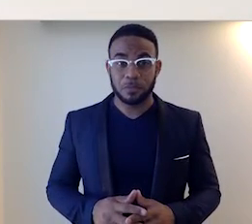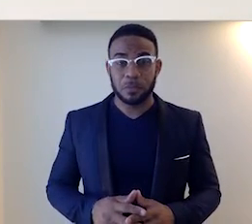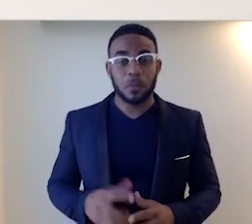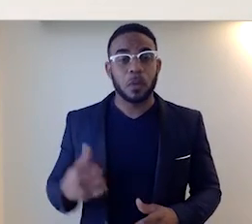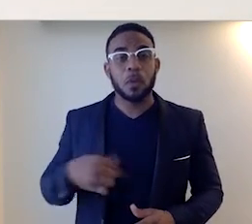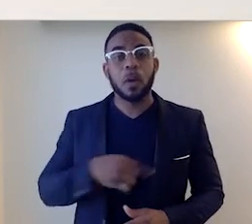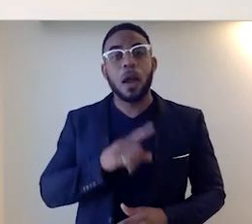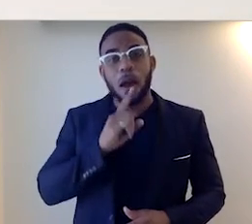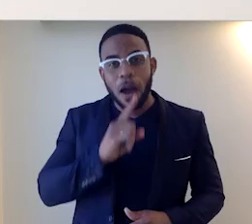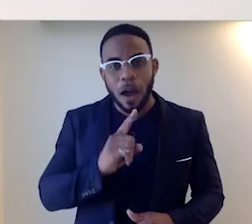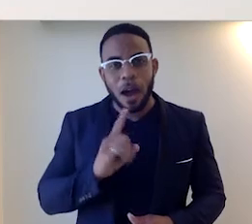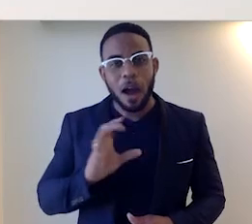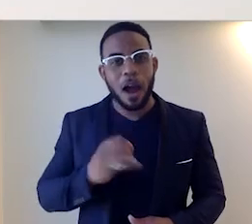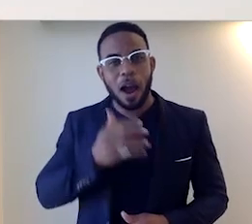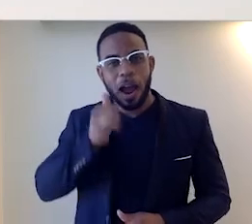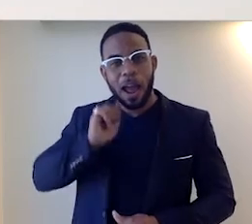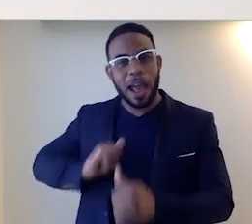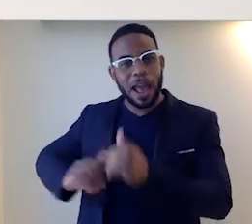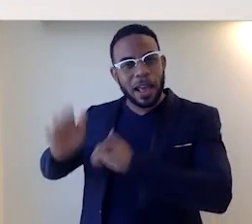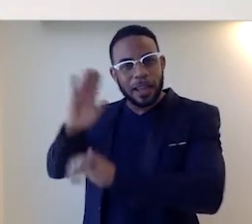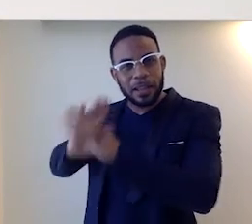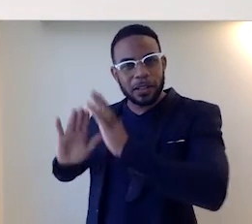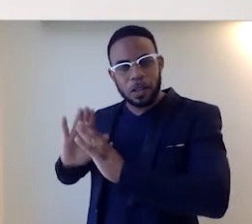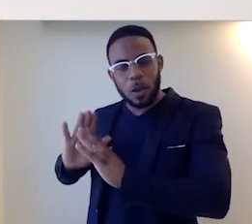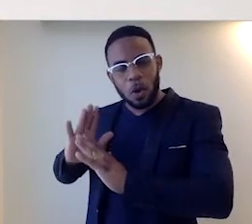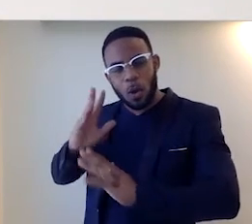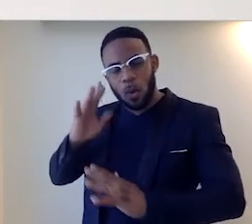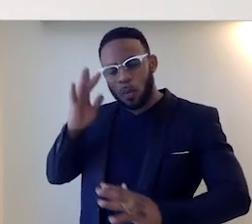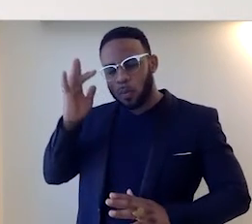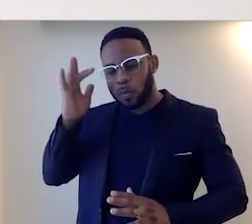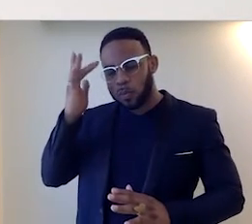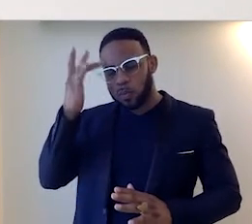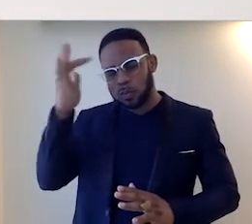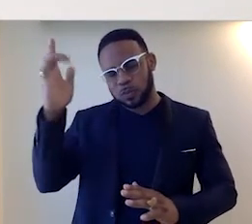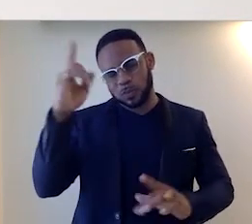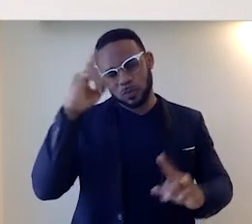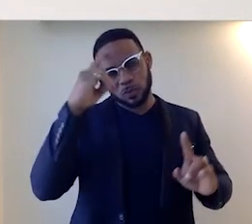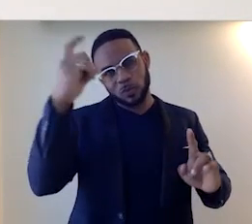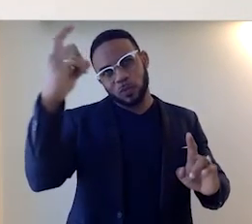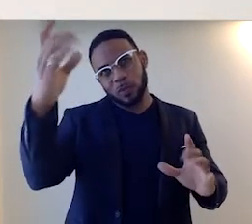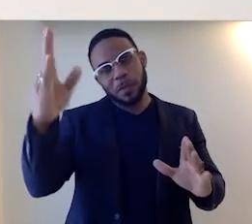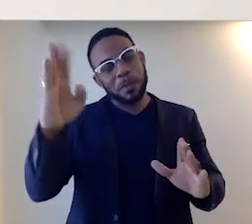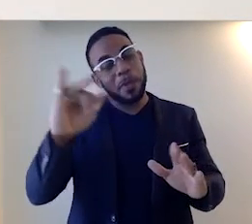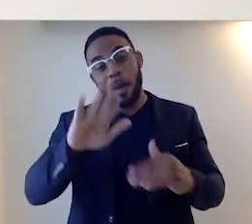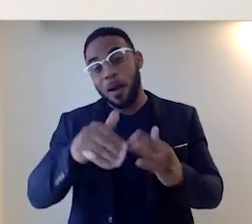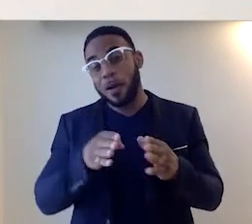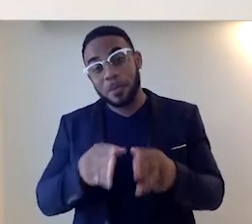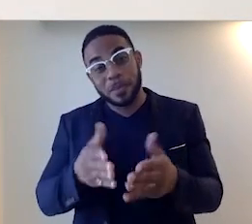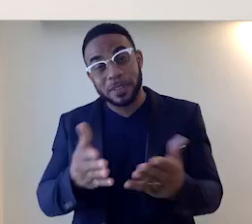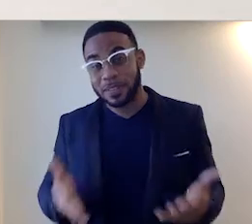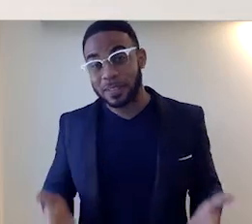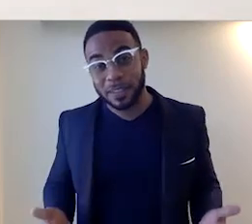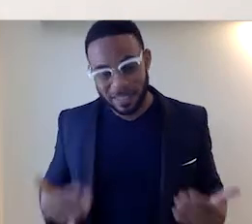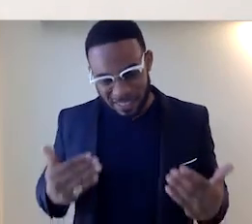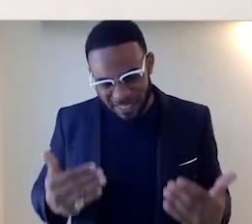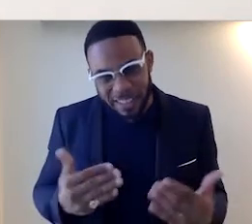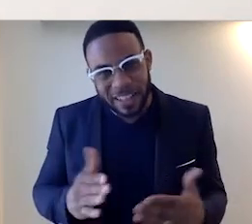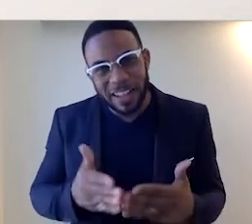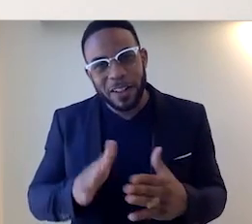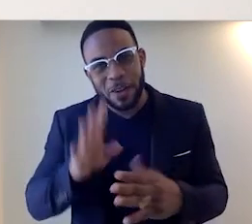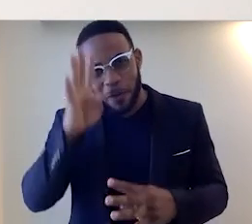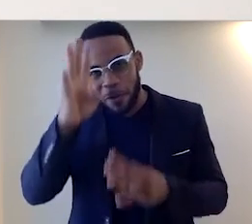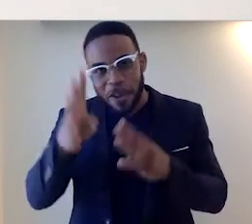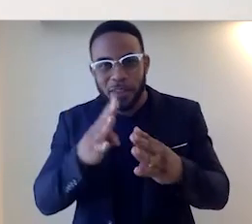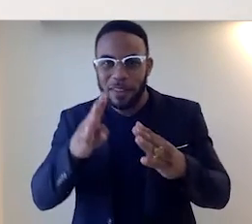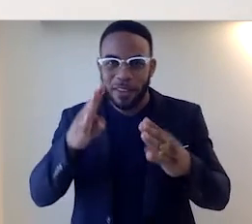we are our ancestors' wildest dreams. So by all means, let your